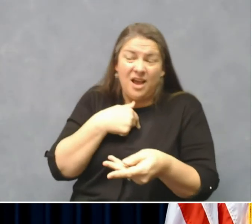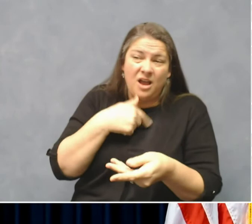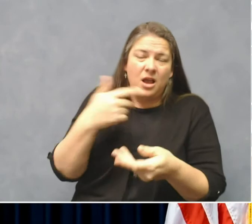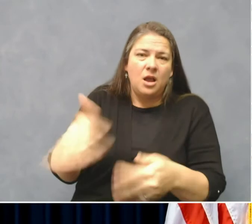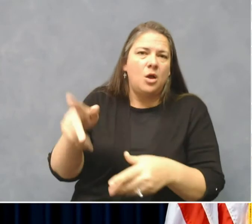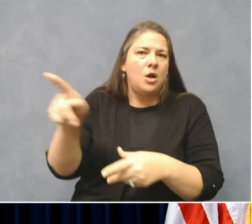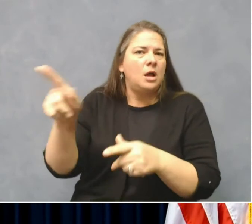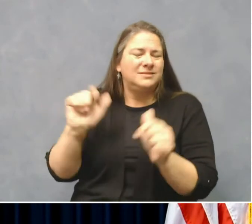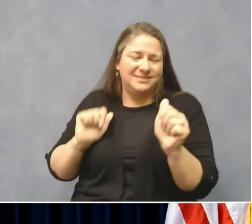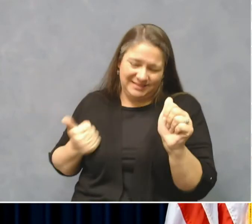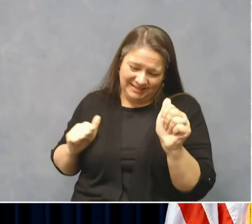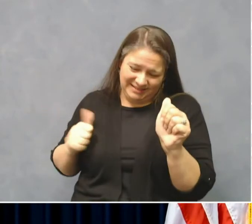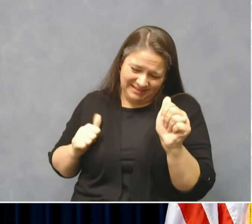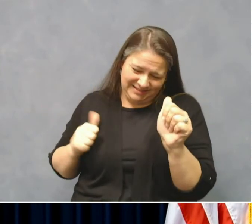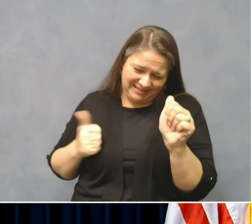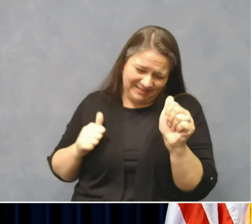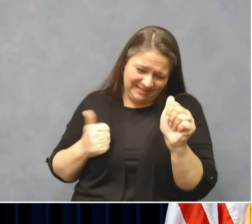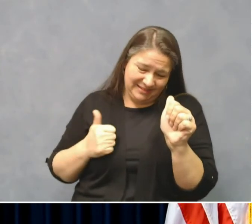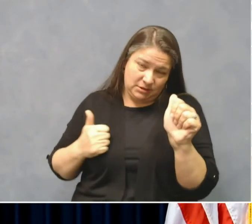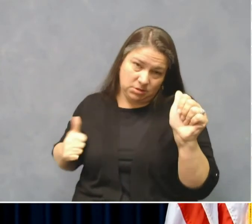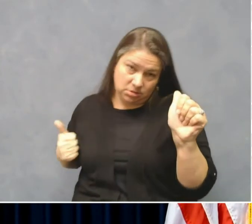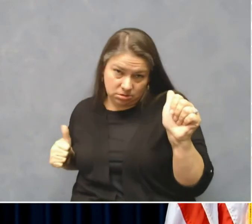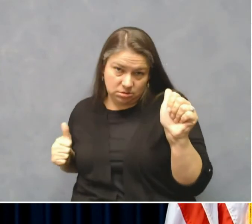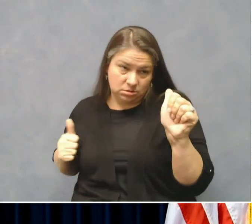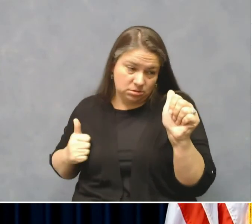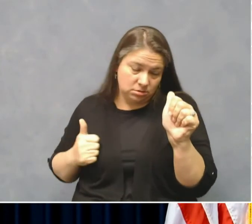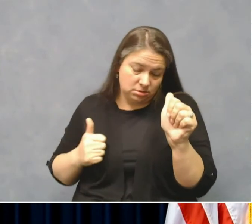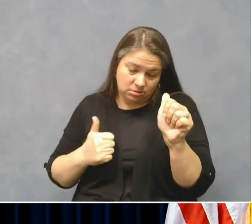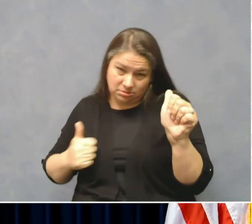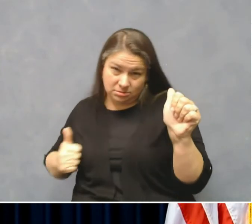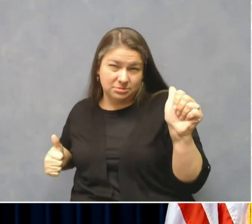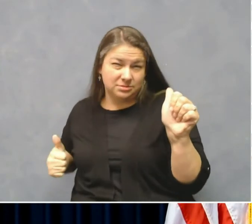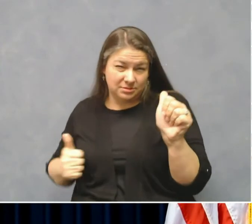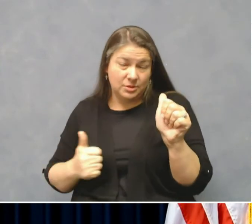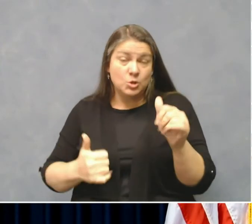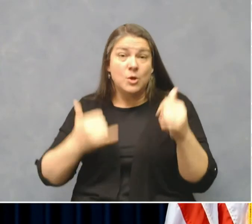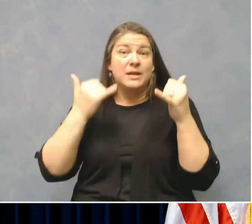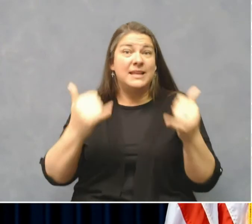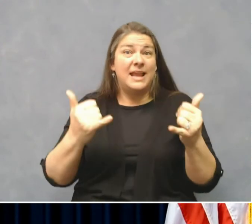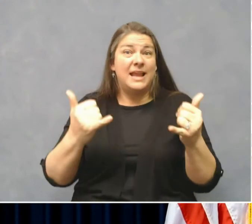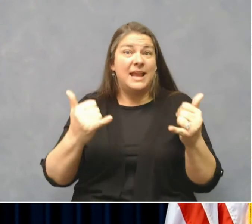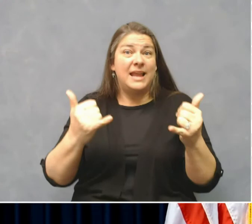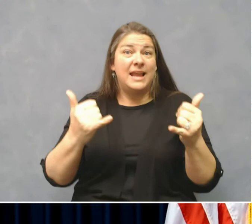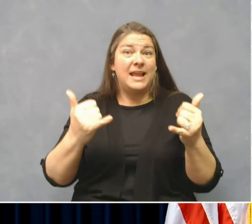cases. So today we have our 6th highest day ever with